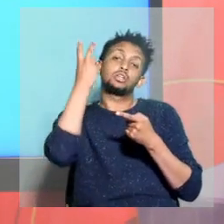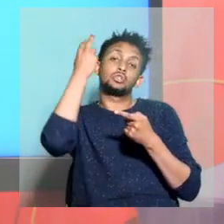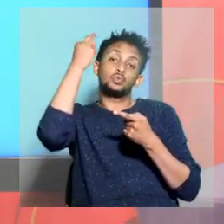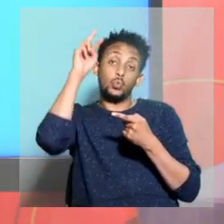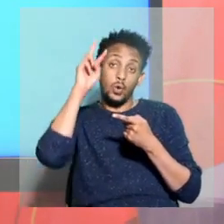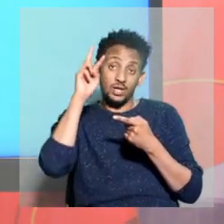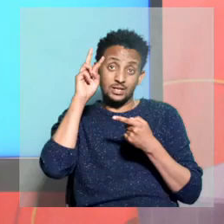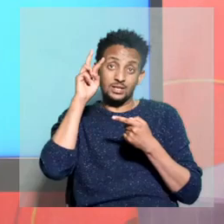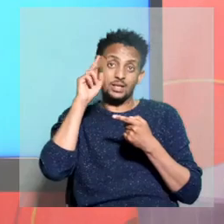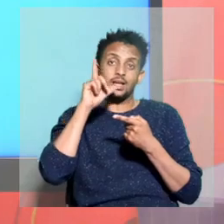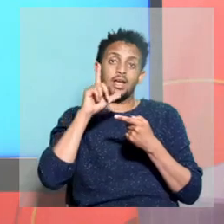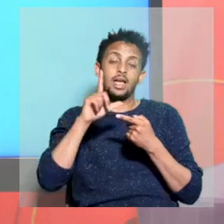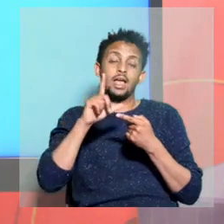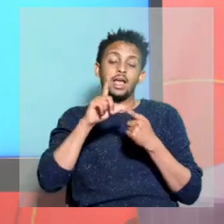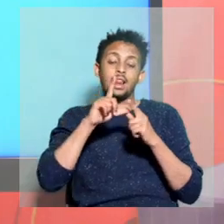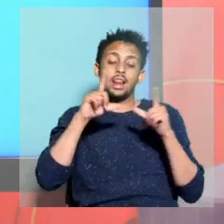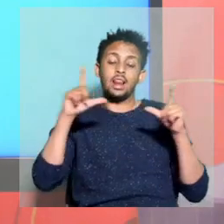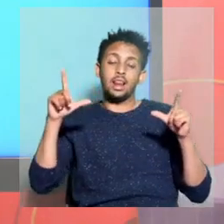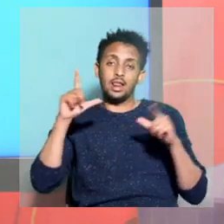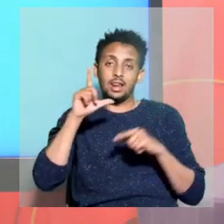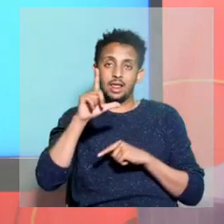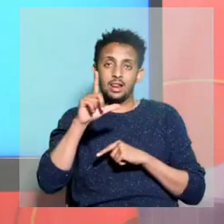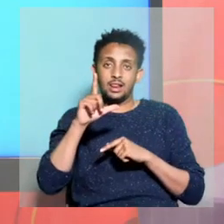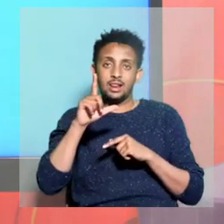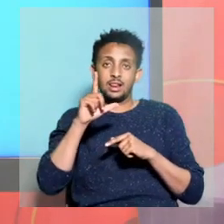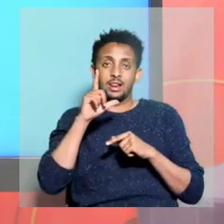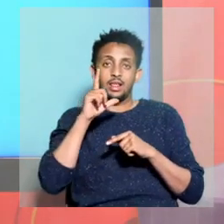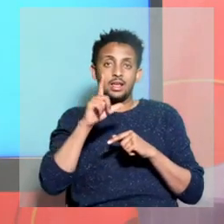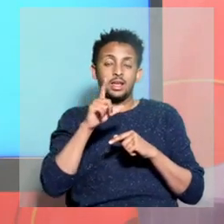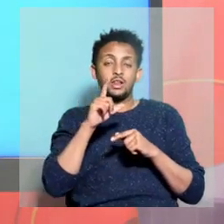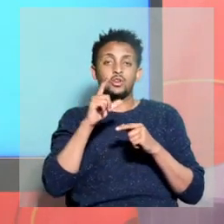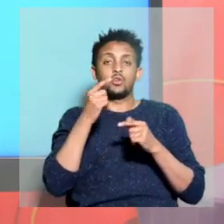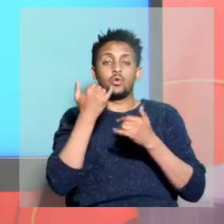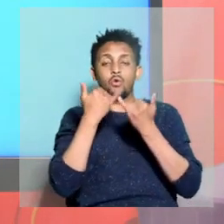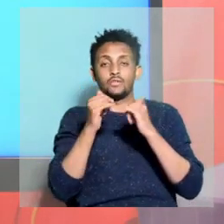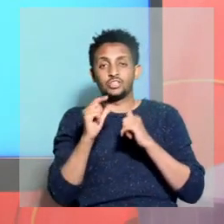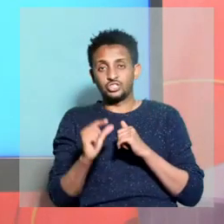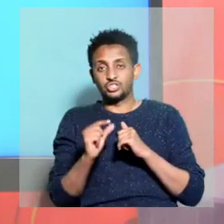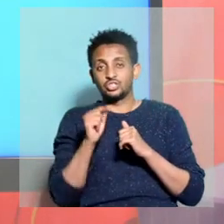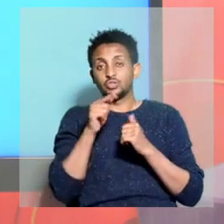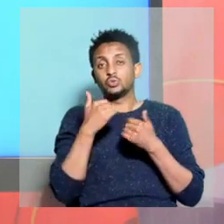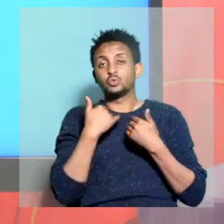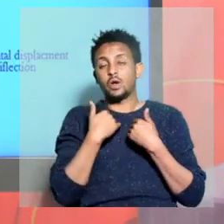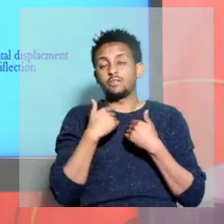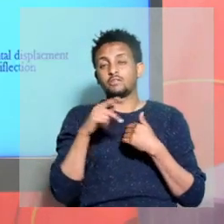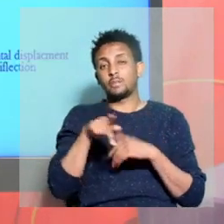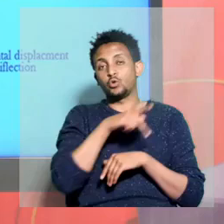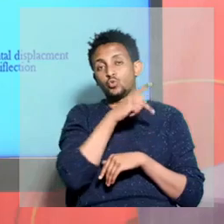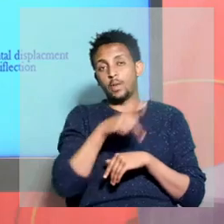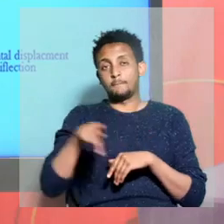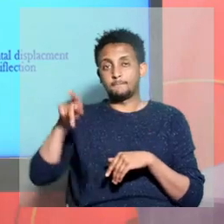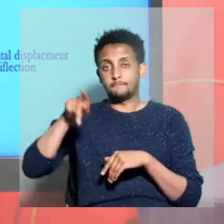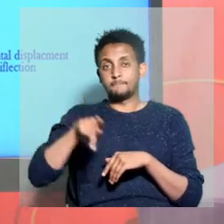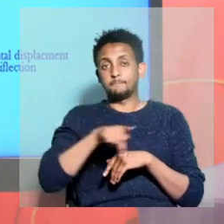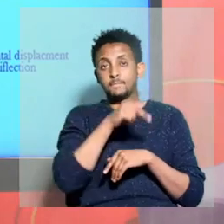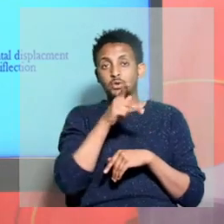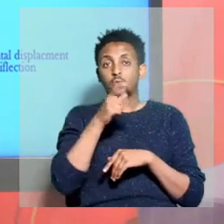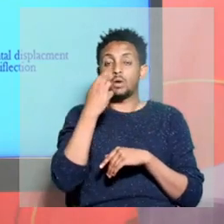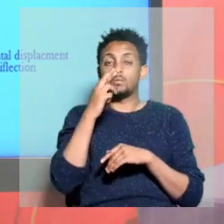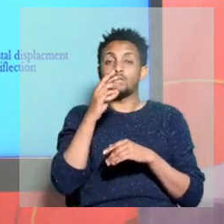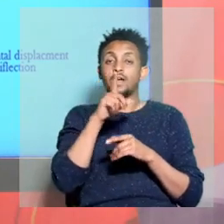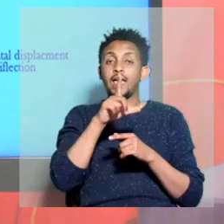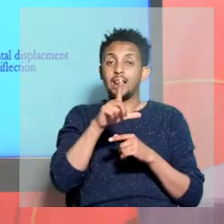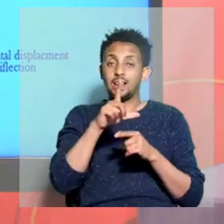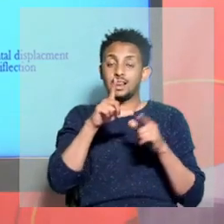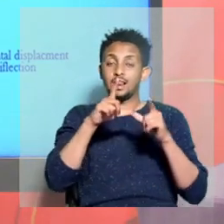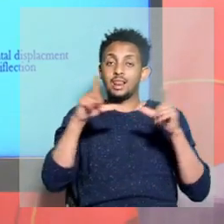of L, the length of the thread, over G. So here you have a pendulum. The pendulum of length is